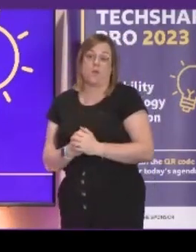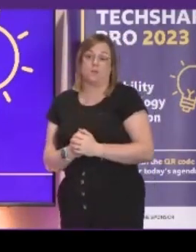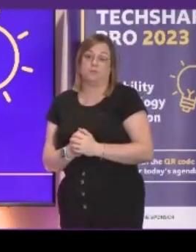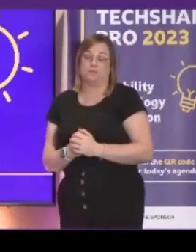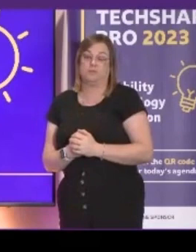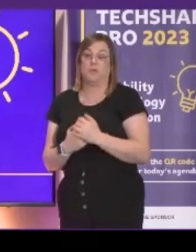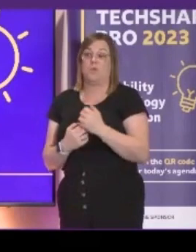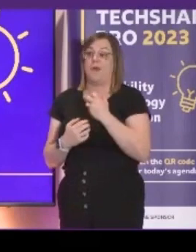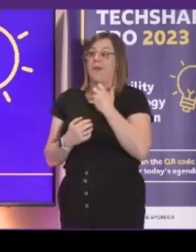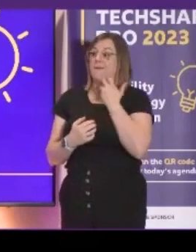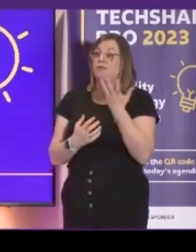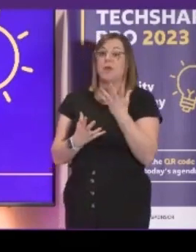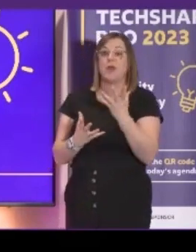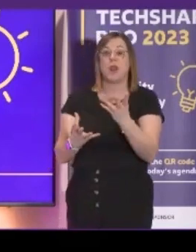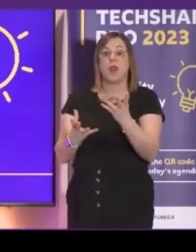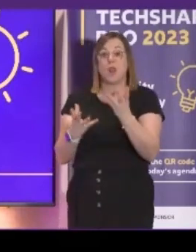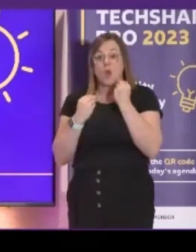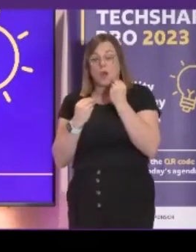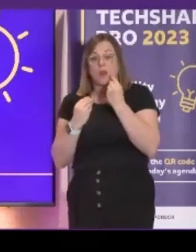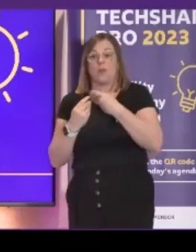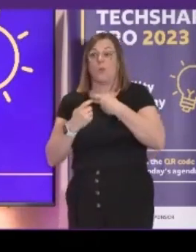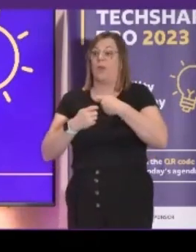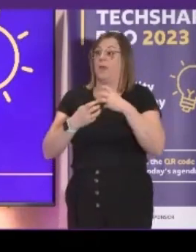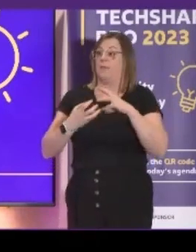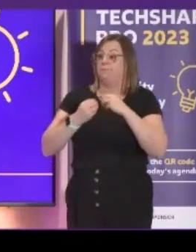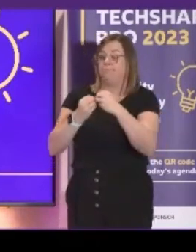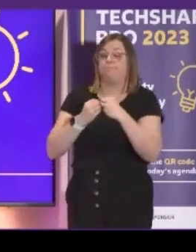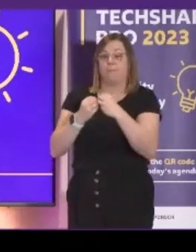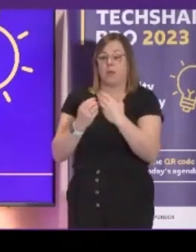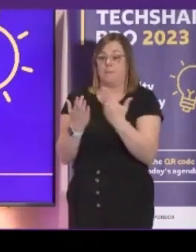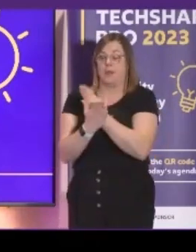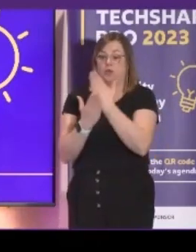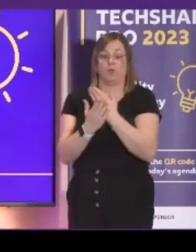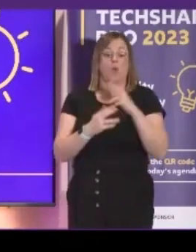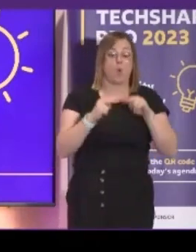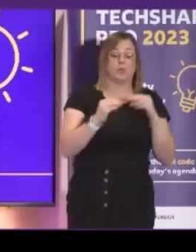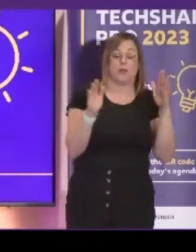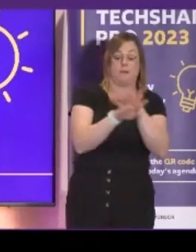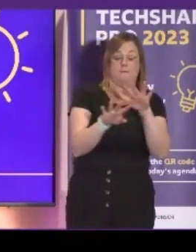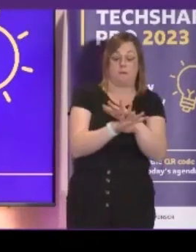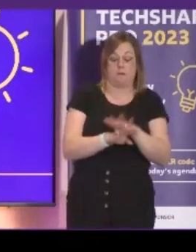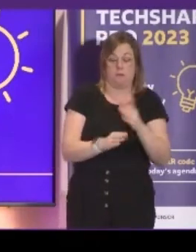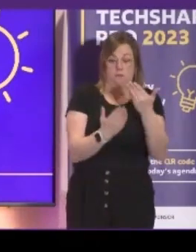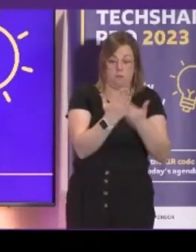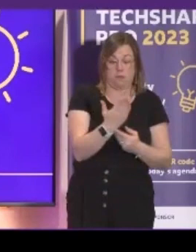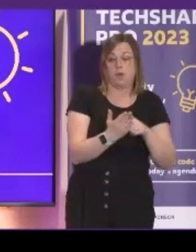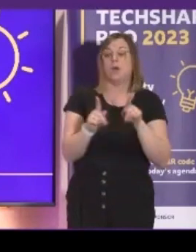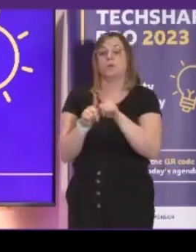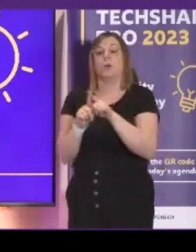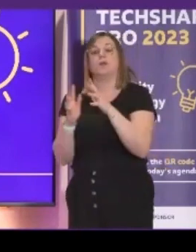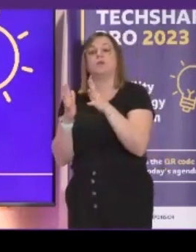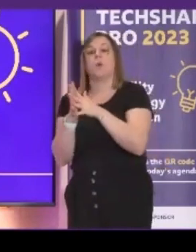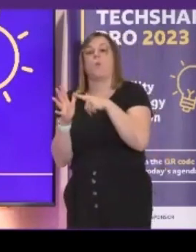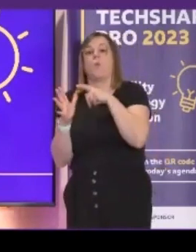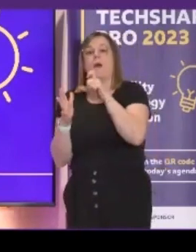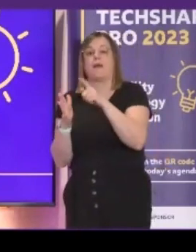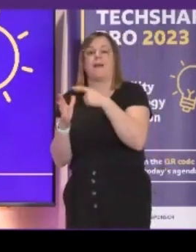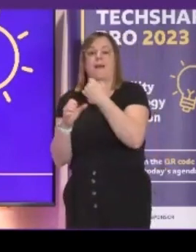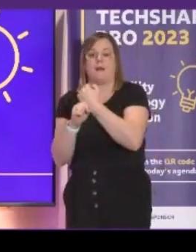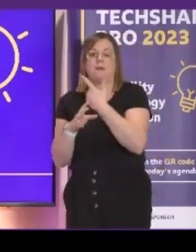piece of learning that goes through meets the standard from the audit and from the WCAG guidelines and so